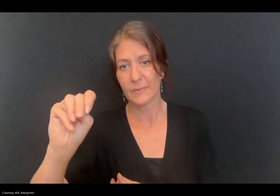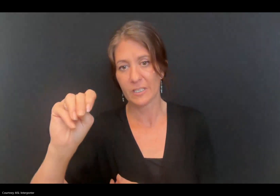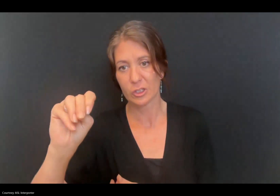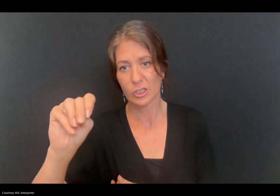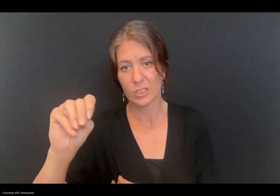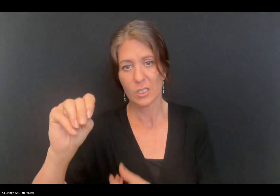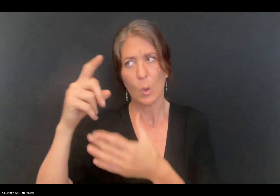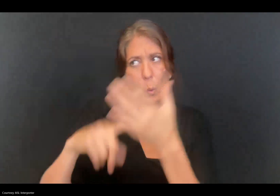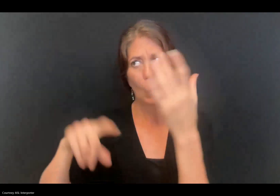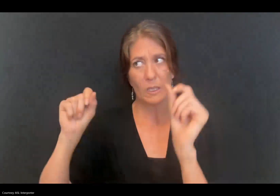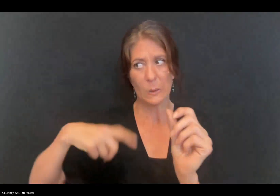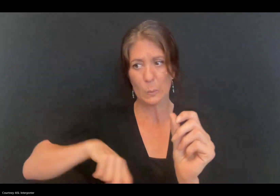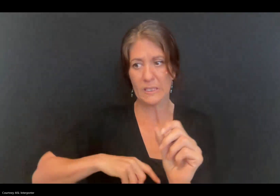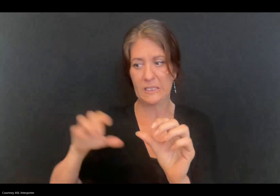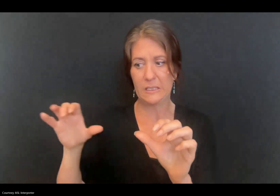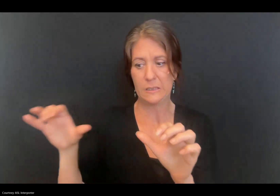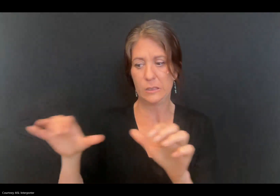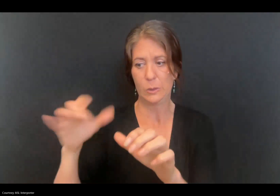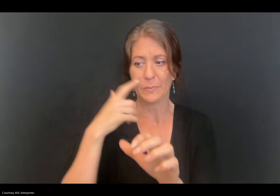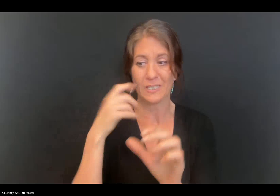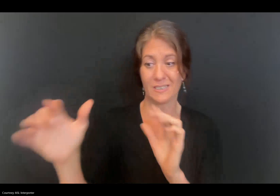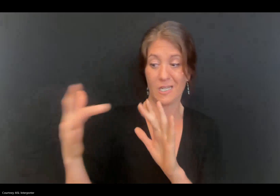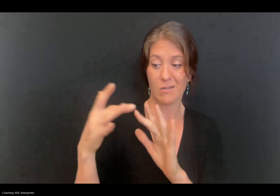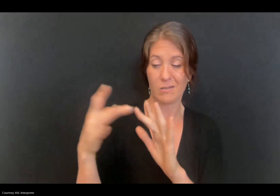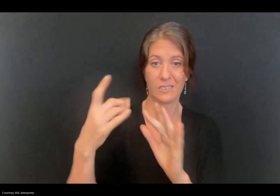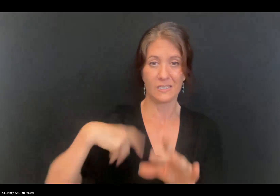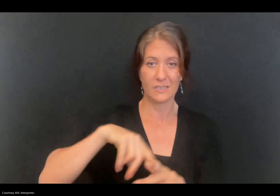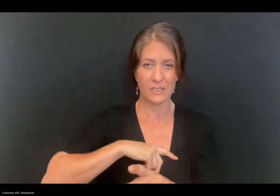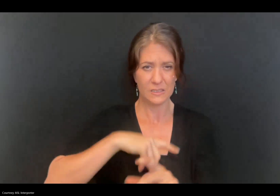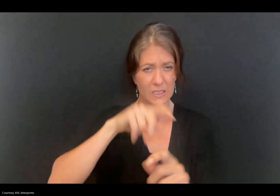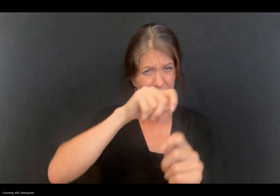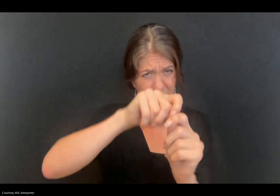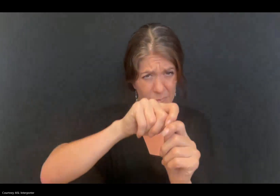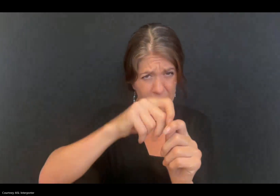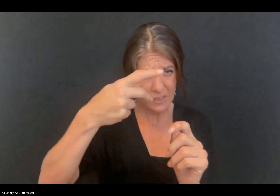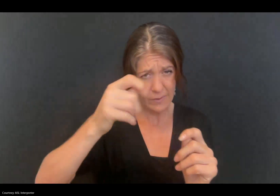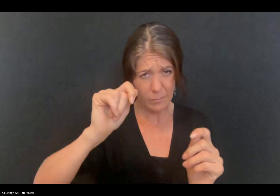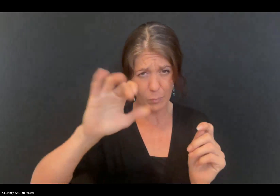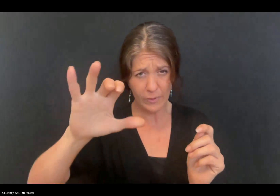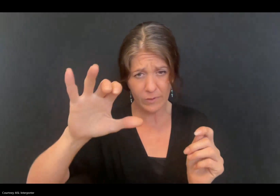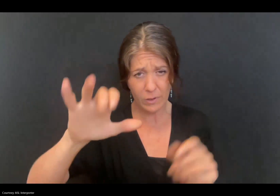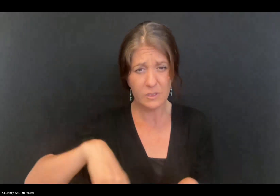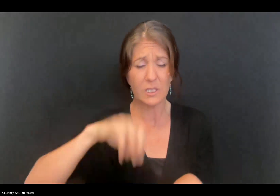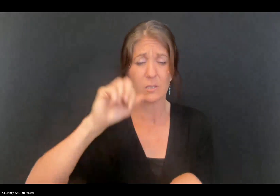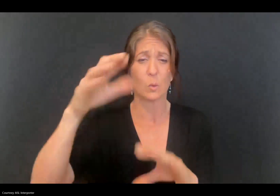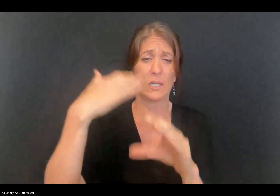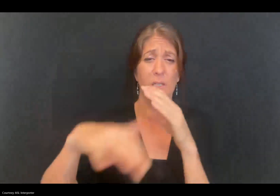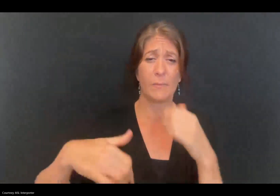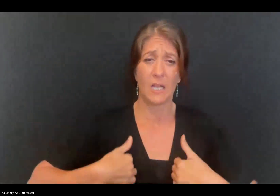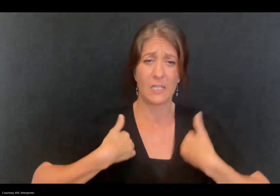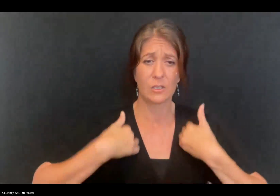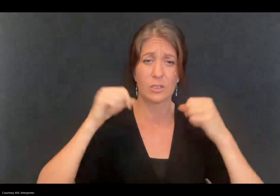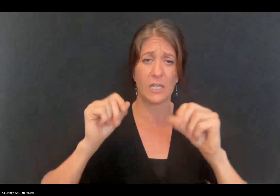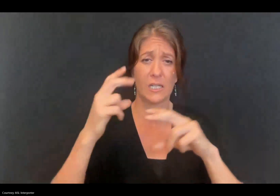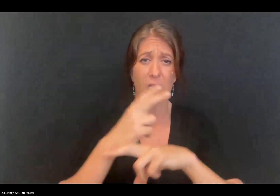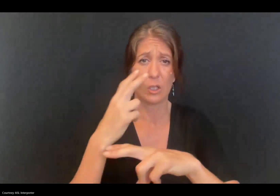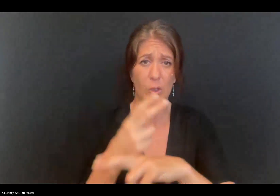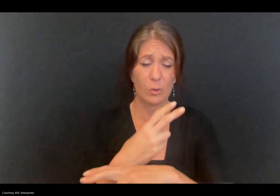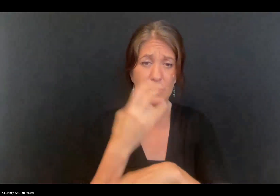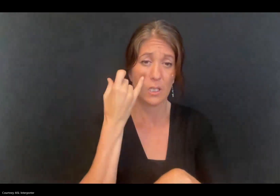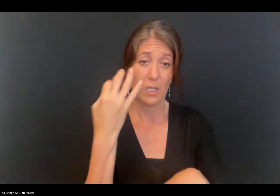contacting us? Is there a specific point of contact number or email address that we can use when you're looking